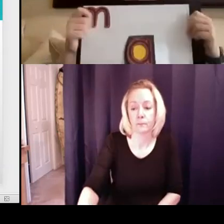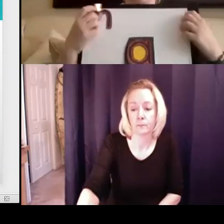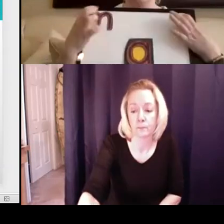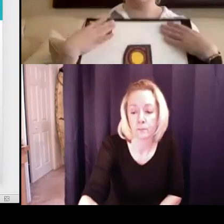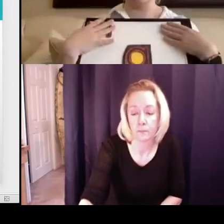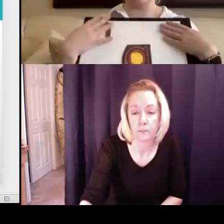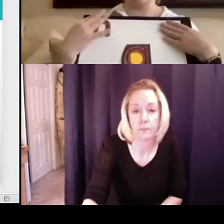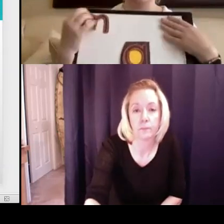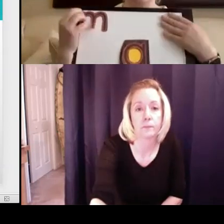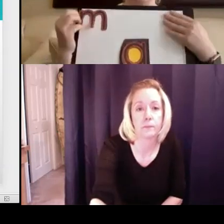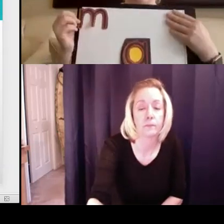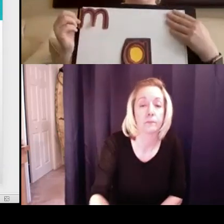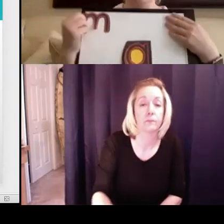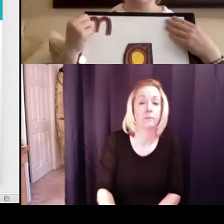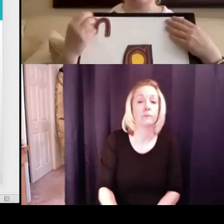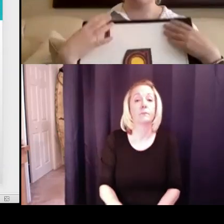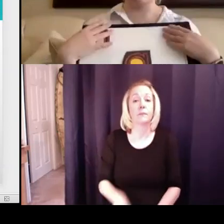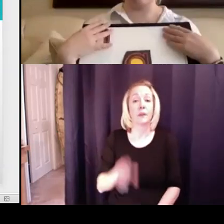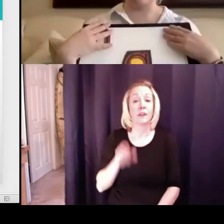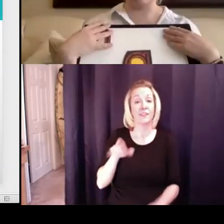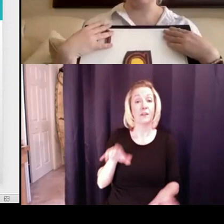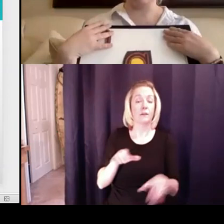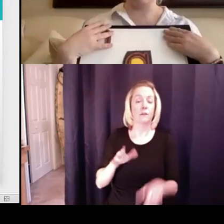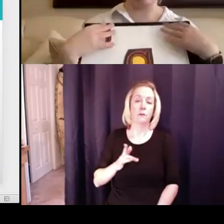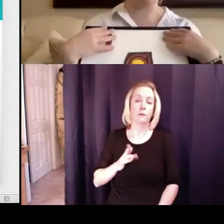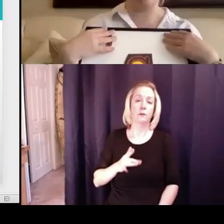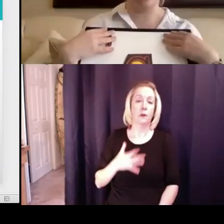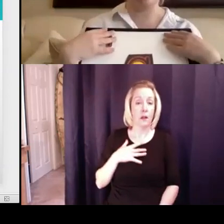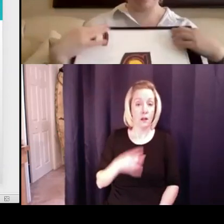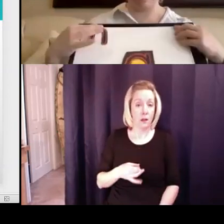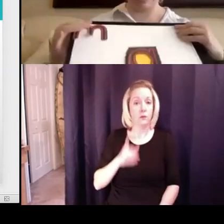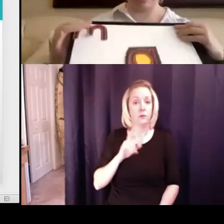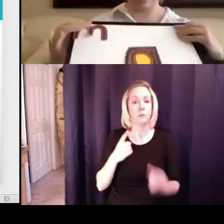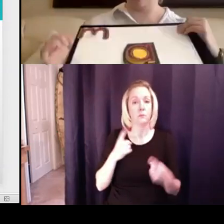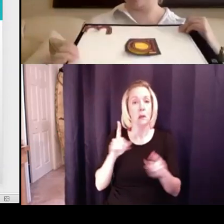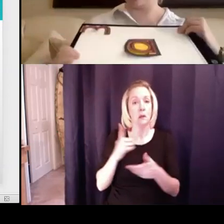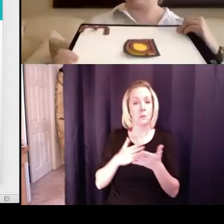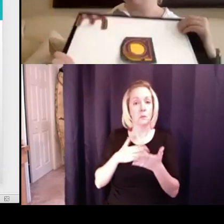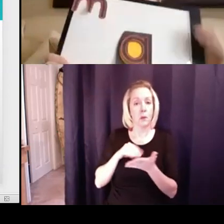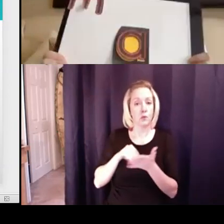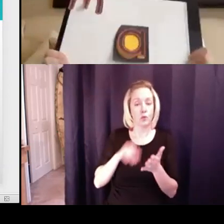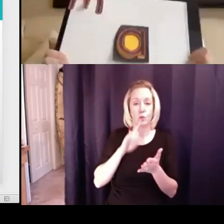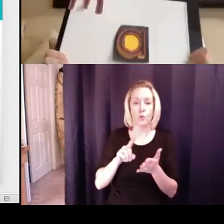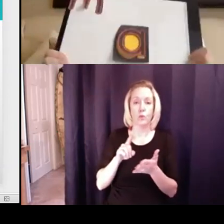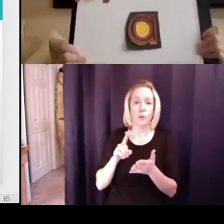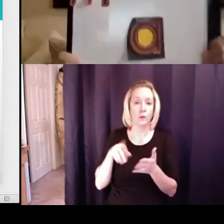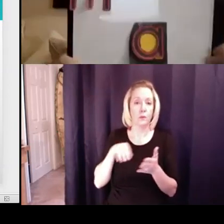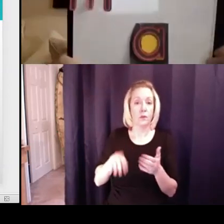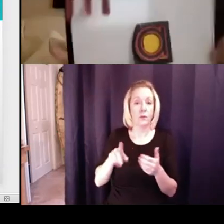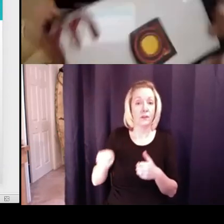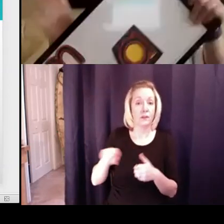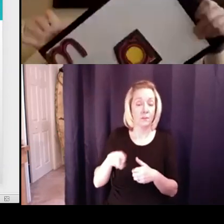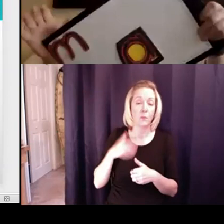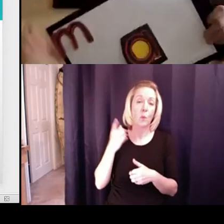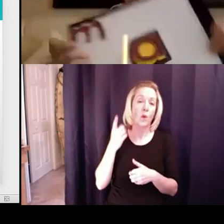I really like this activity. I've done this with several of my students that I work with, and it's been really helpful for them. So this was just an